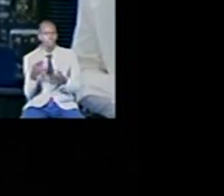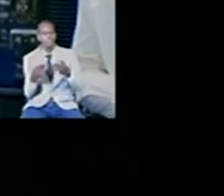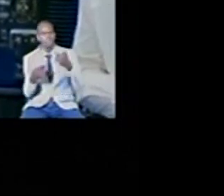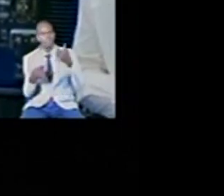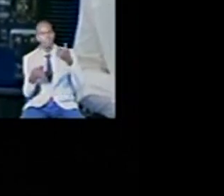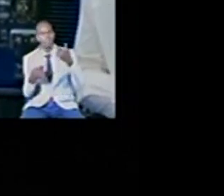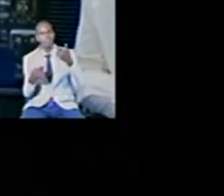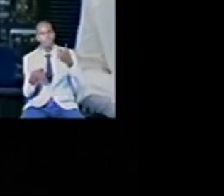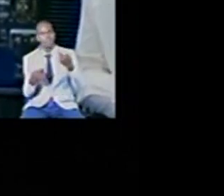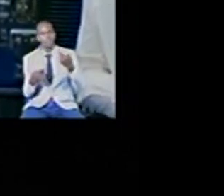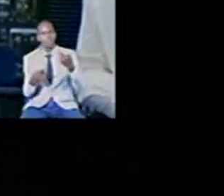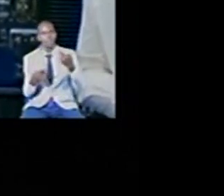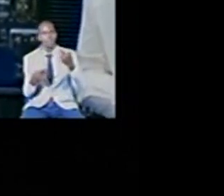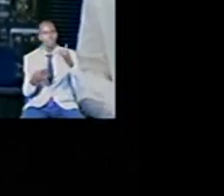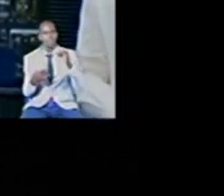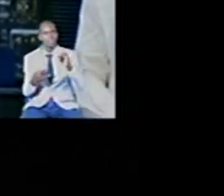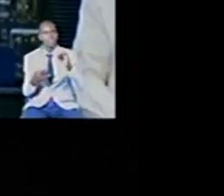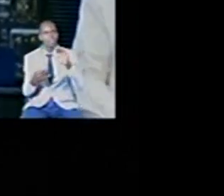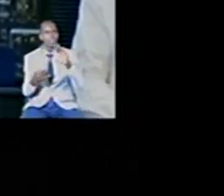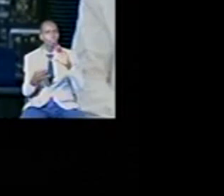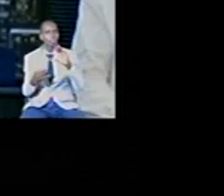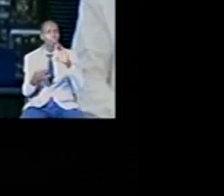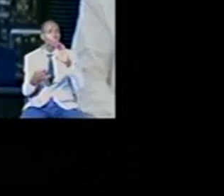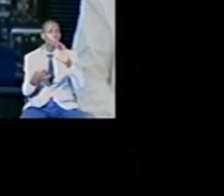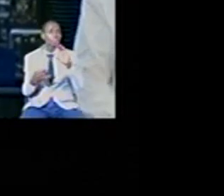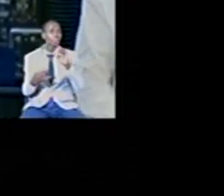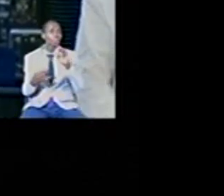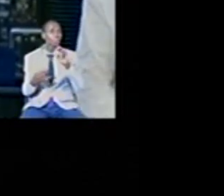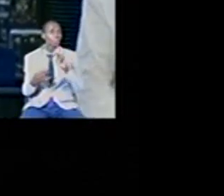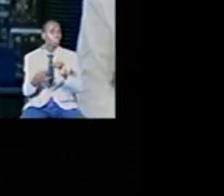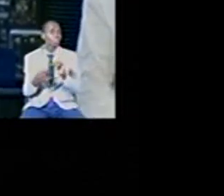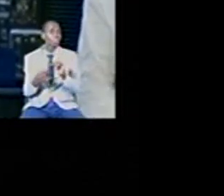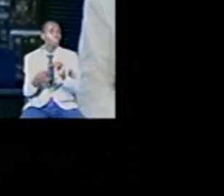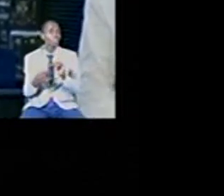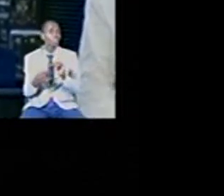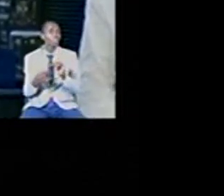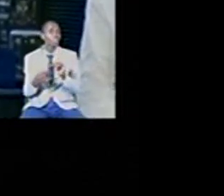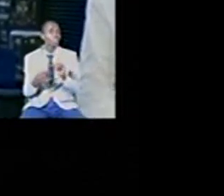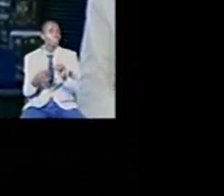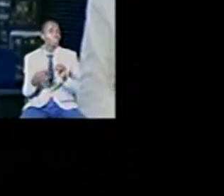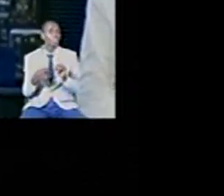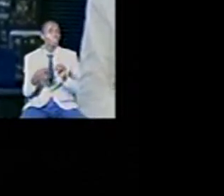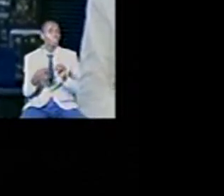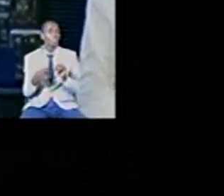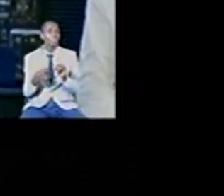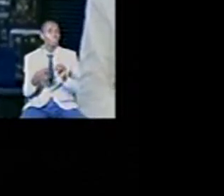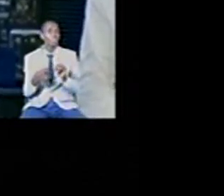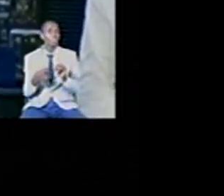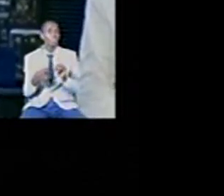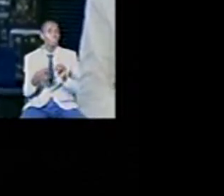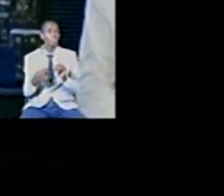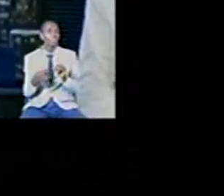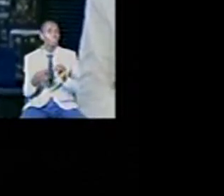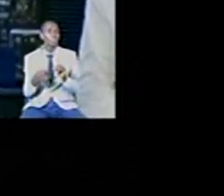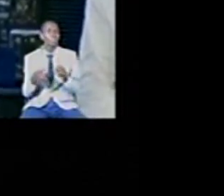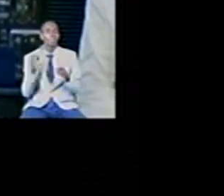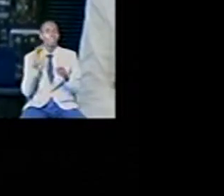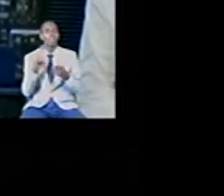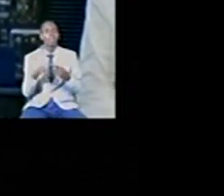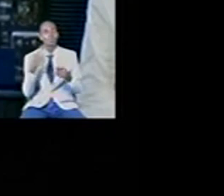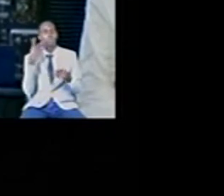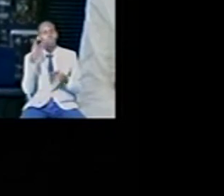Rent House. She said, okay, wait. She told me to look at a dad, the back of a dad. I said,